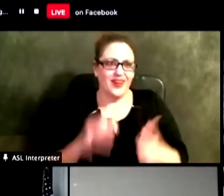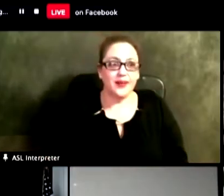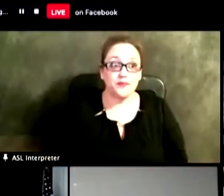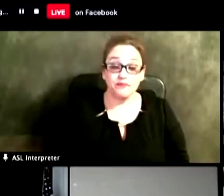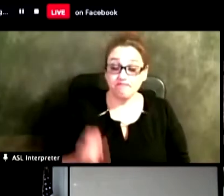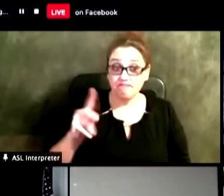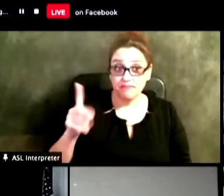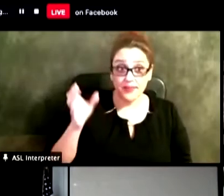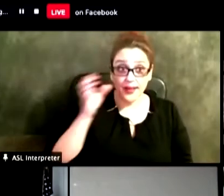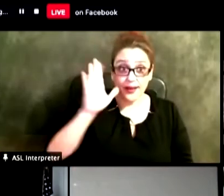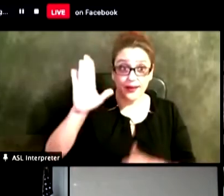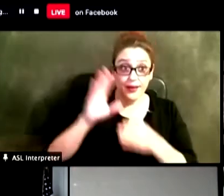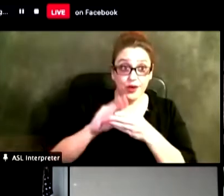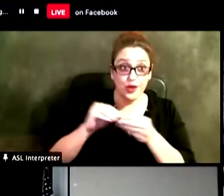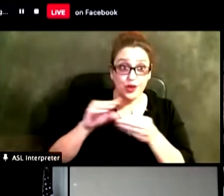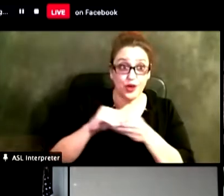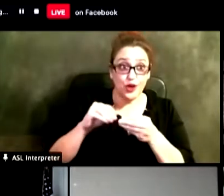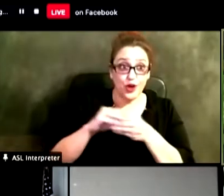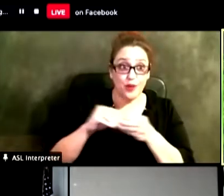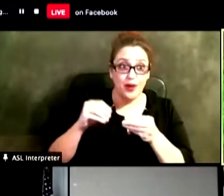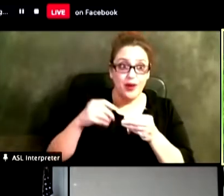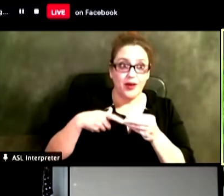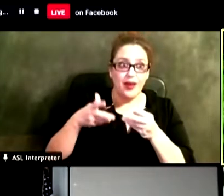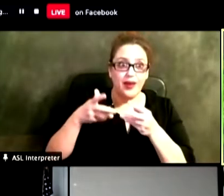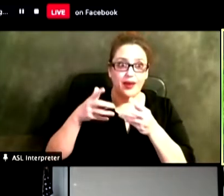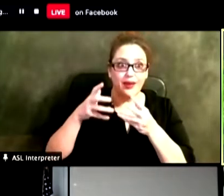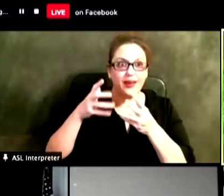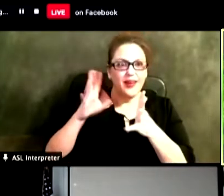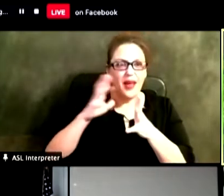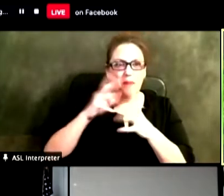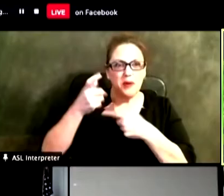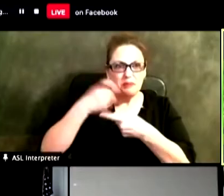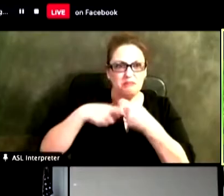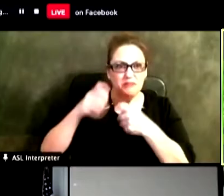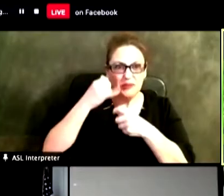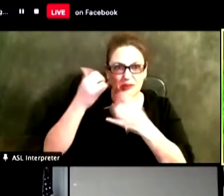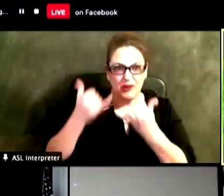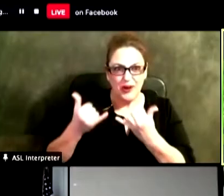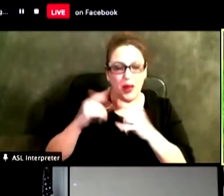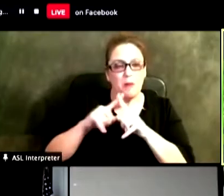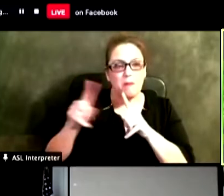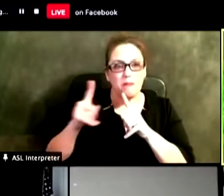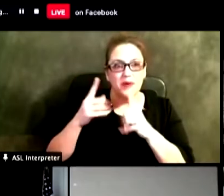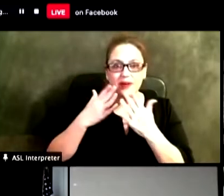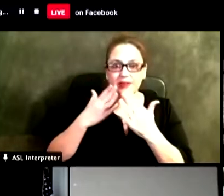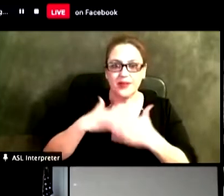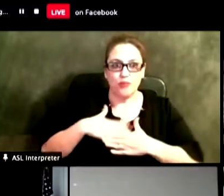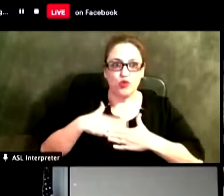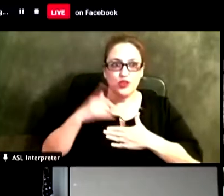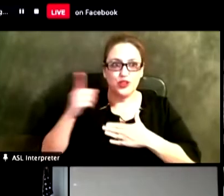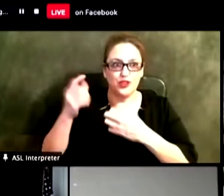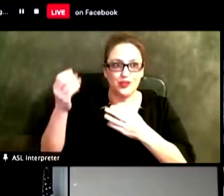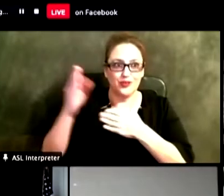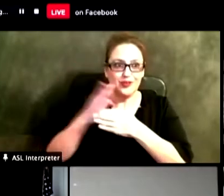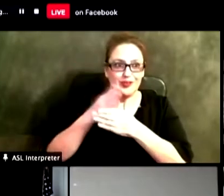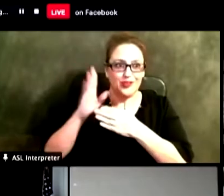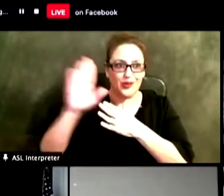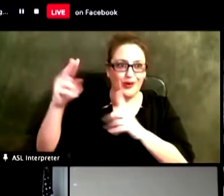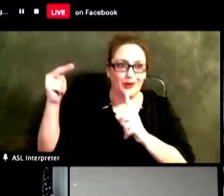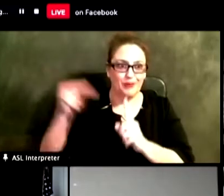hear what you're saying. I'm gonna let you go for now, but I definitely appreciate you giving us this